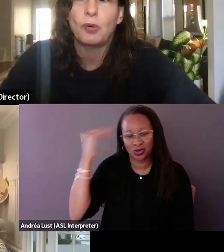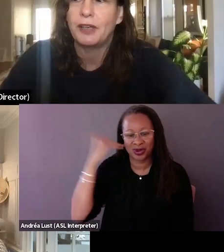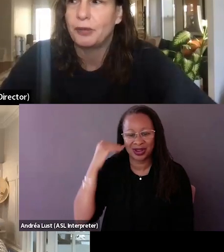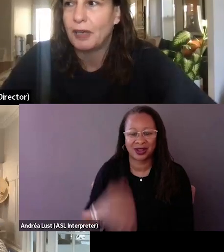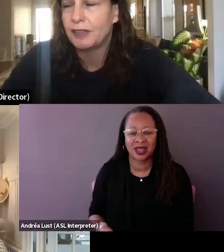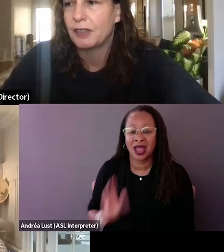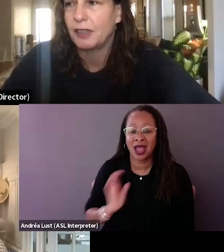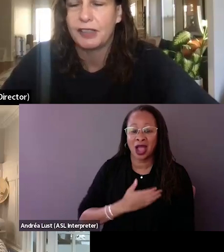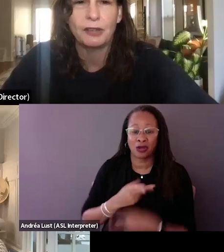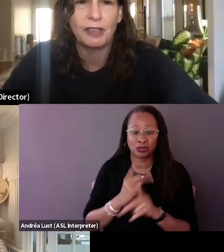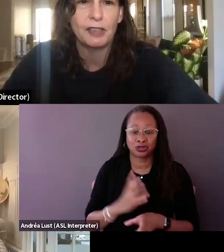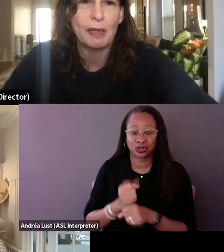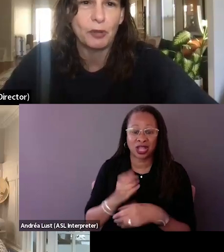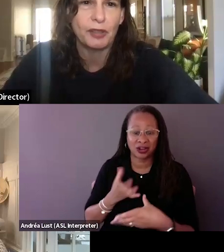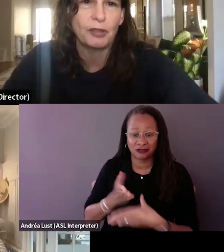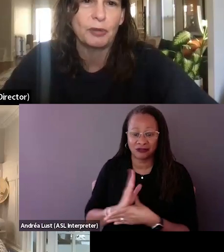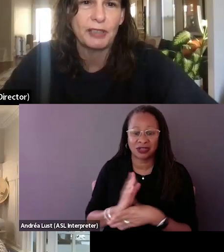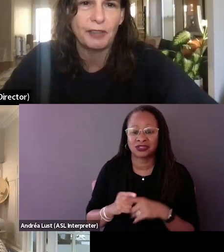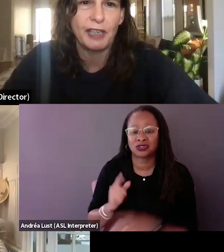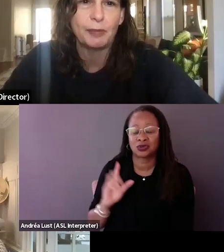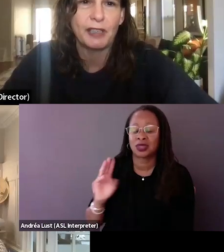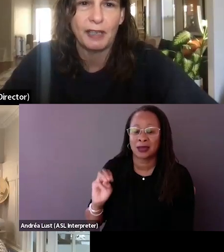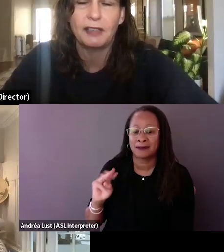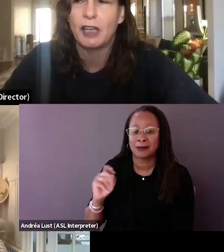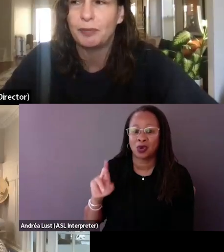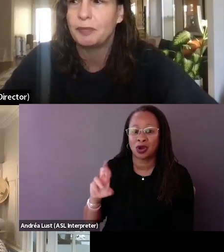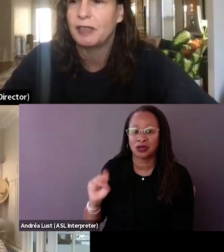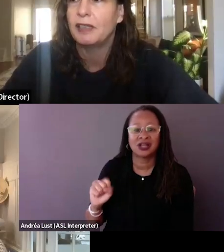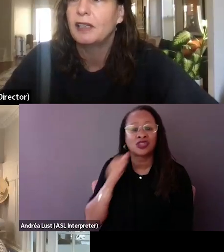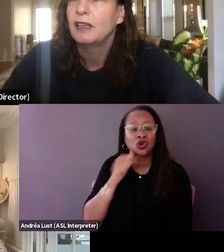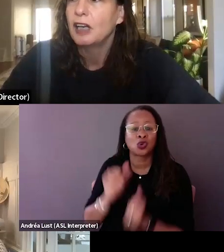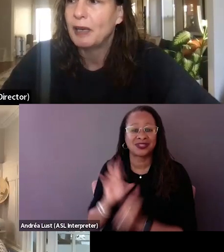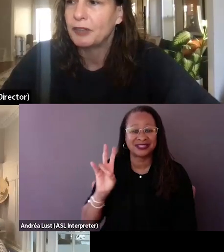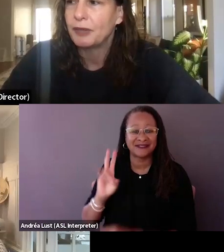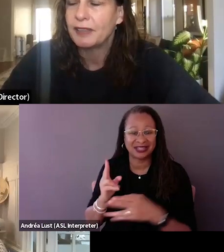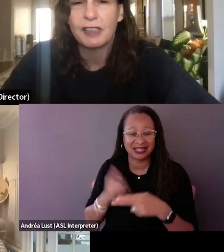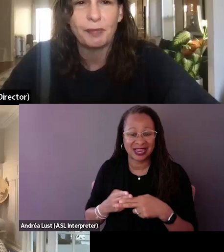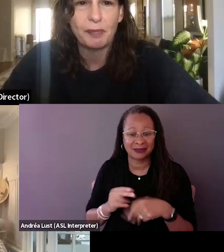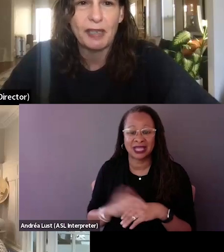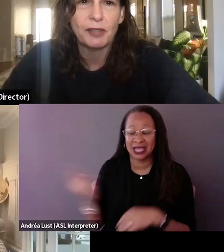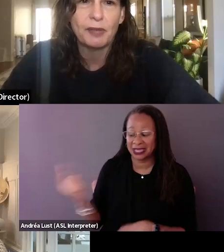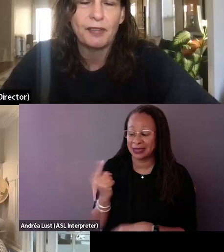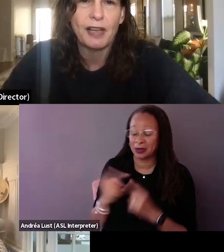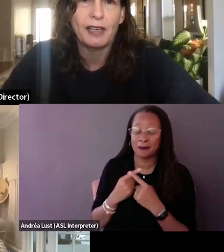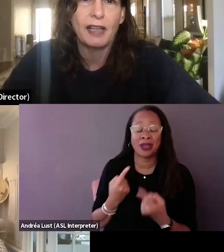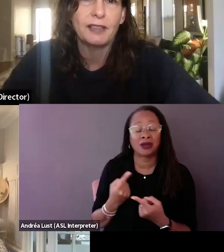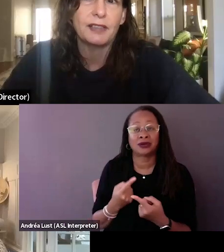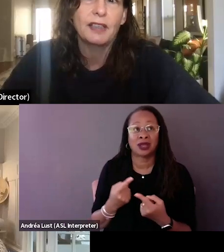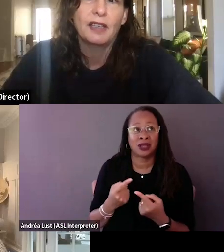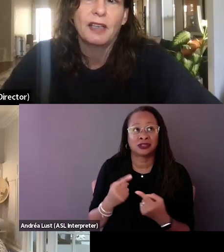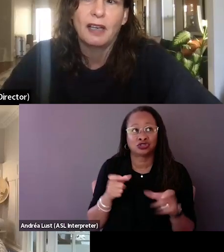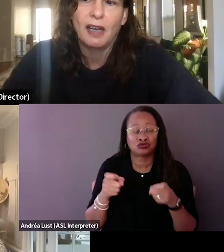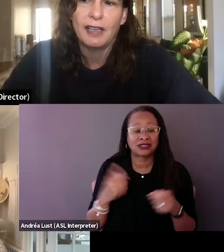had acquired the rights to Hyun Seo Lee's memoir, The Girl with Seven Names, and it had come to me about directing something based around that.